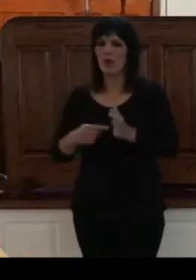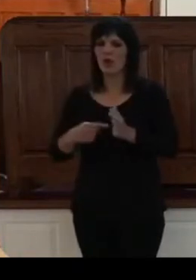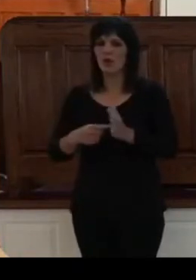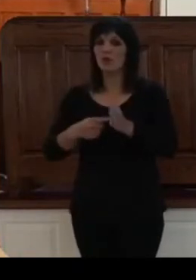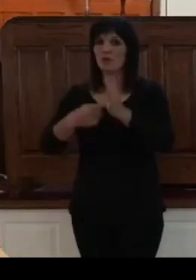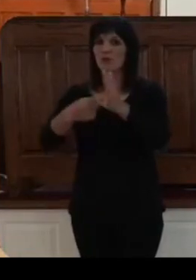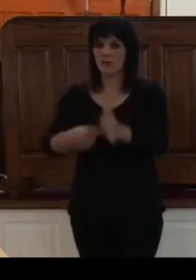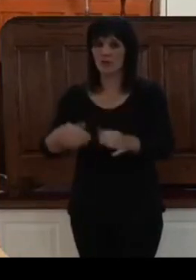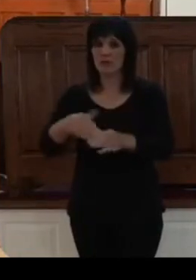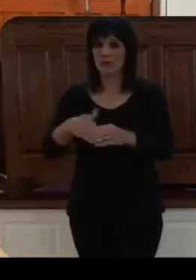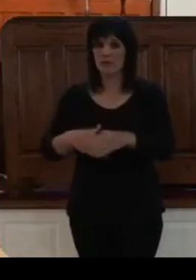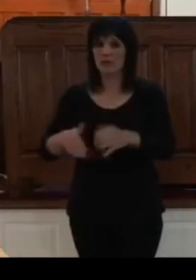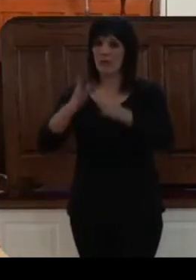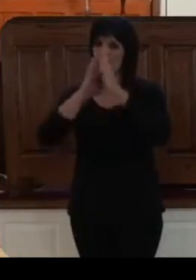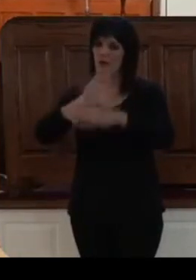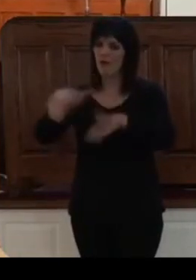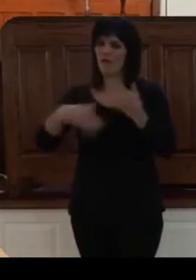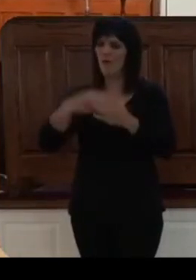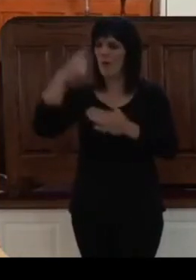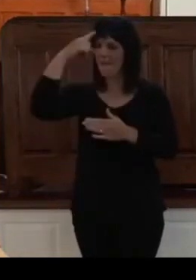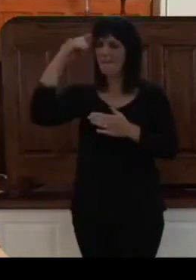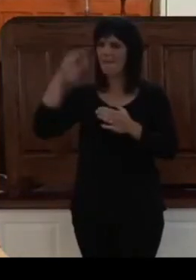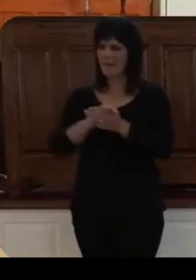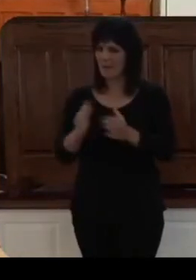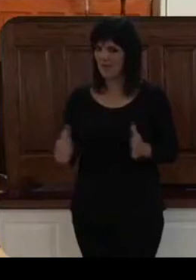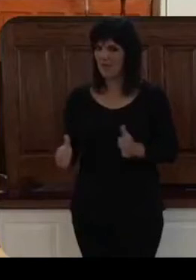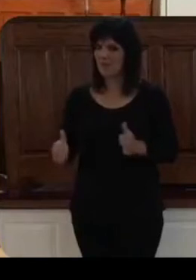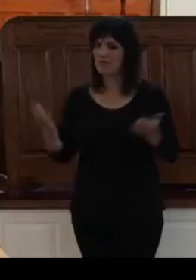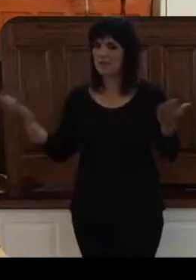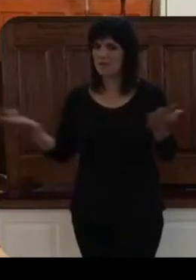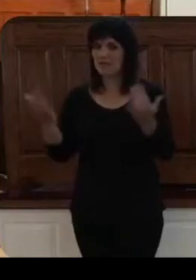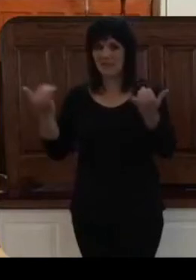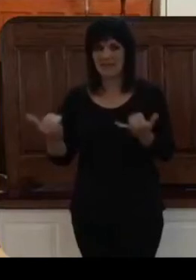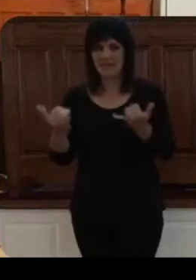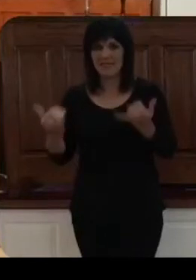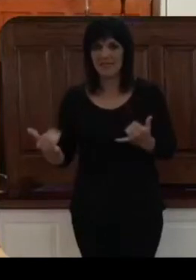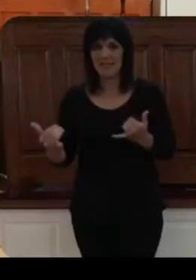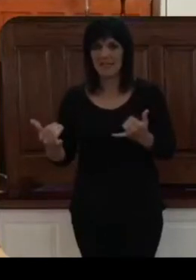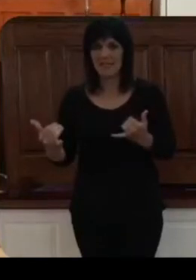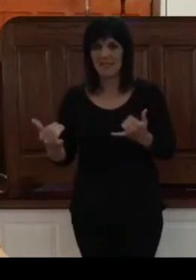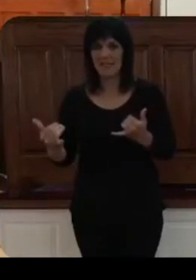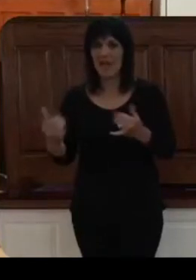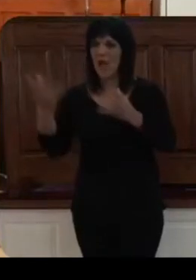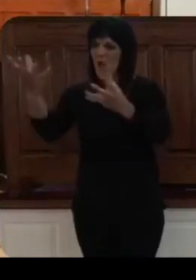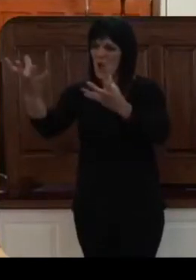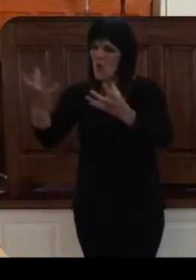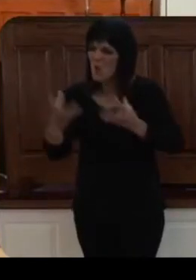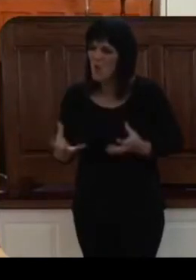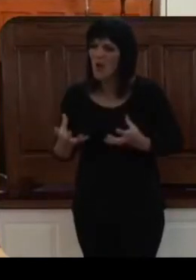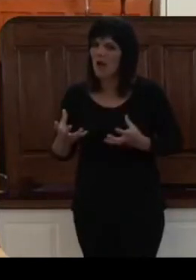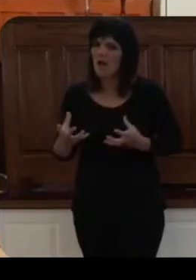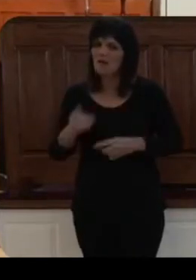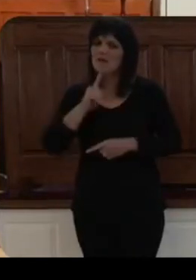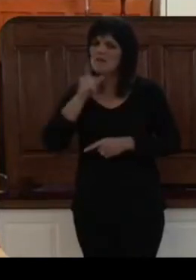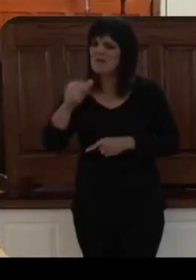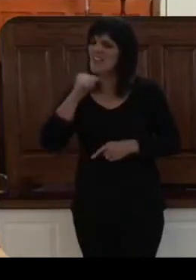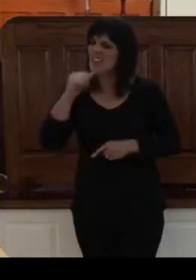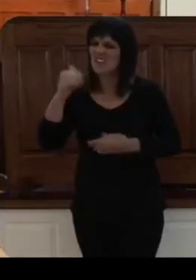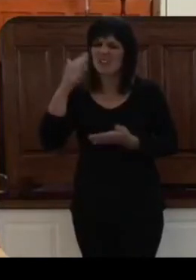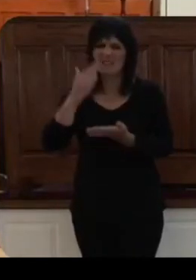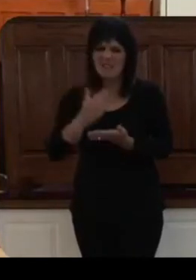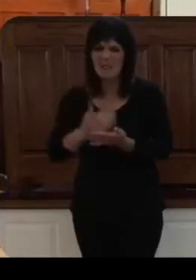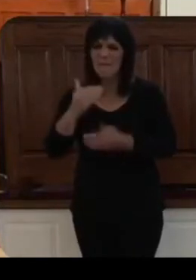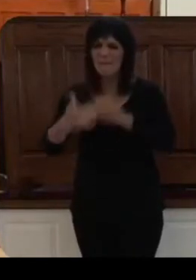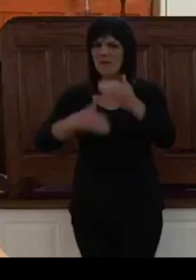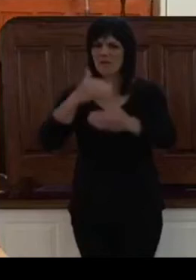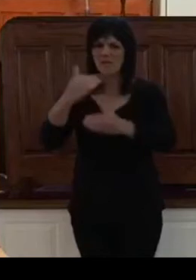every believer who came that the desire will be to make sure we're not hindering progress, that we're not allowing the enemy